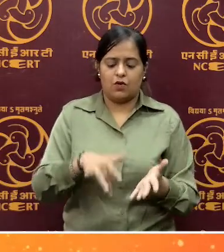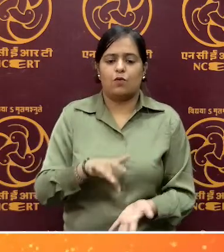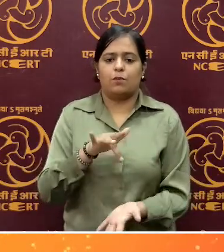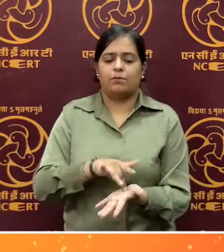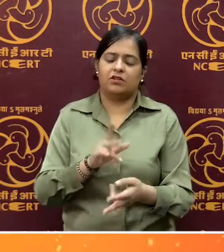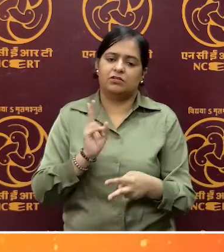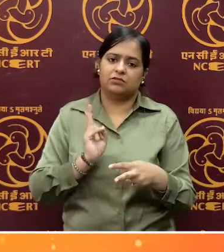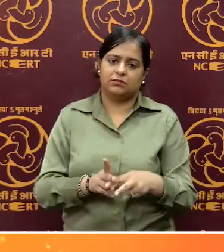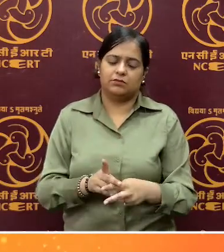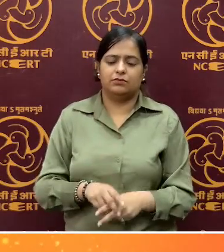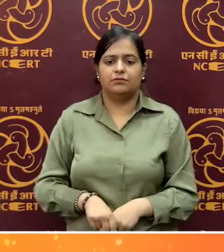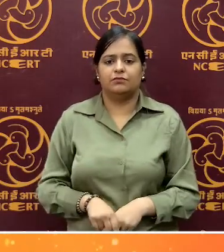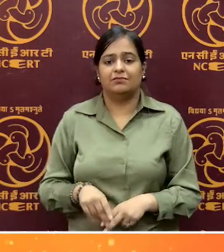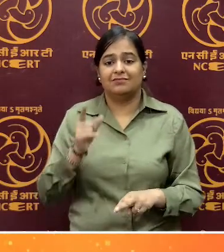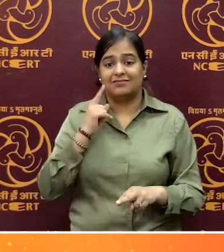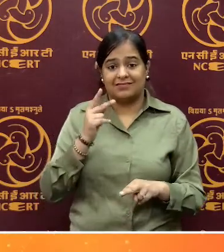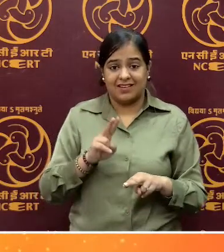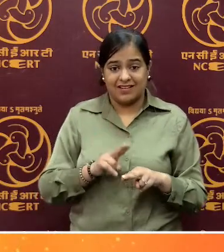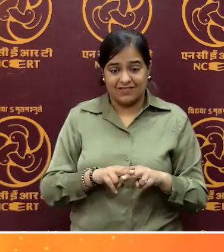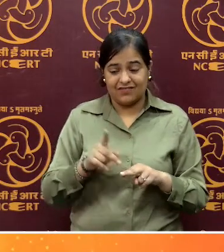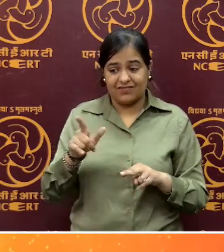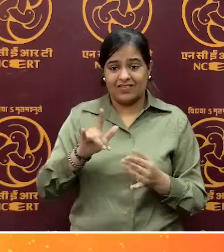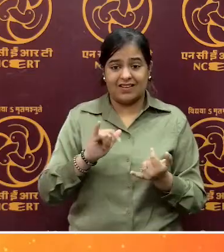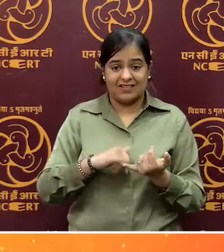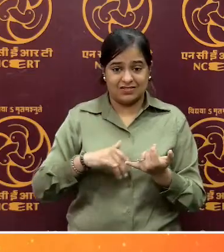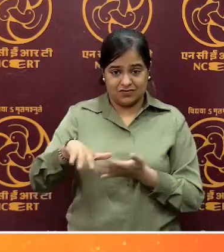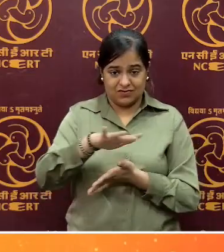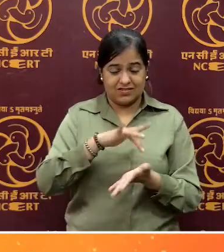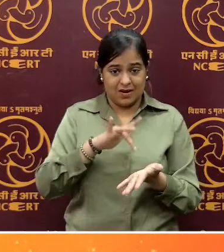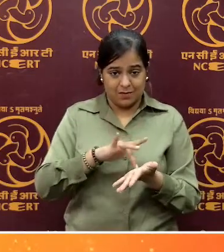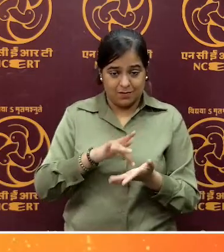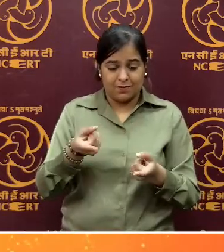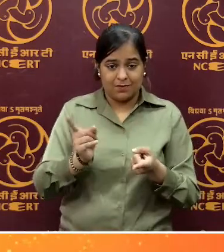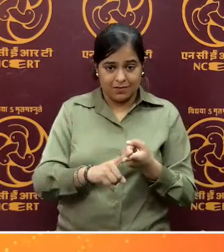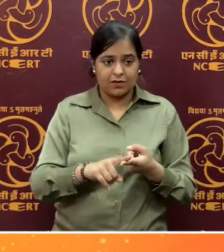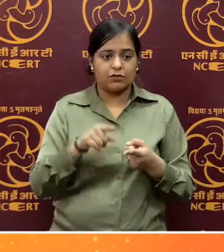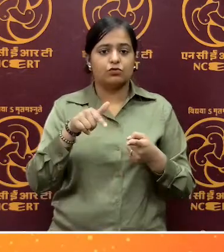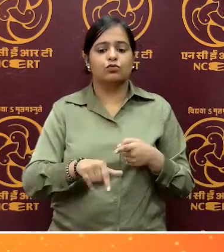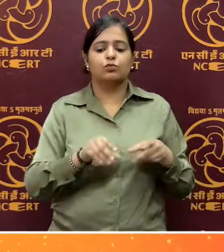position. Now if that's the situation, then how do we move ahead?